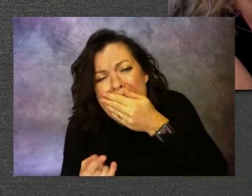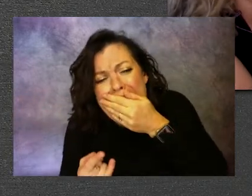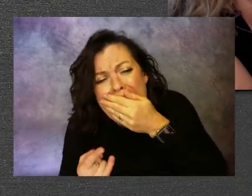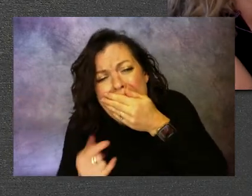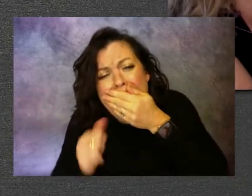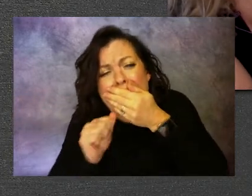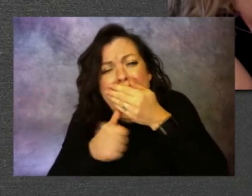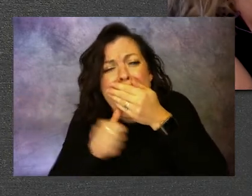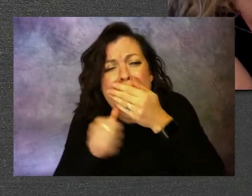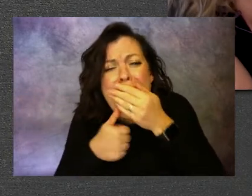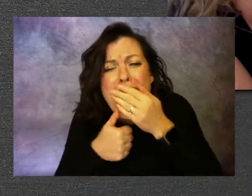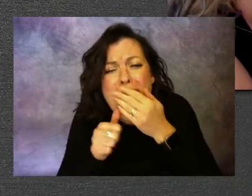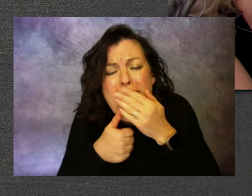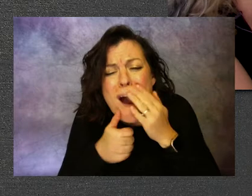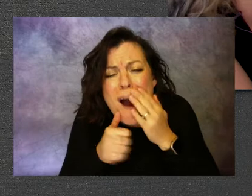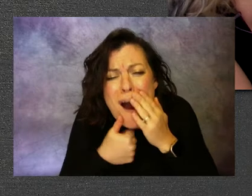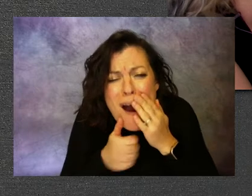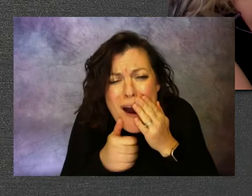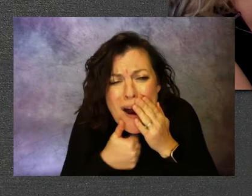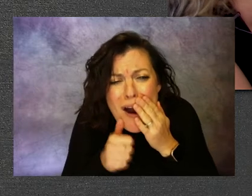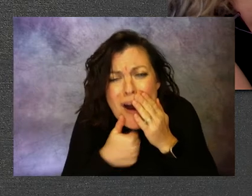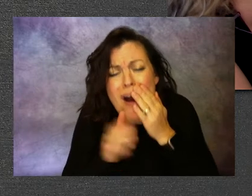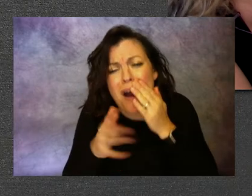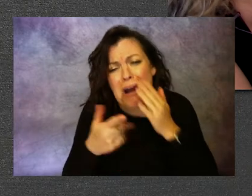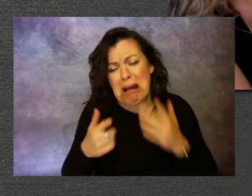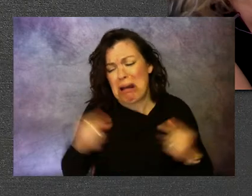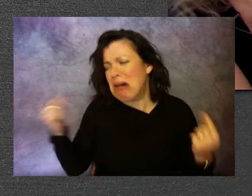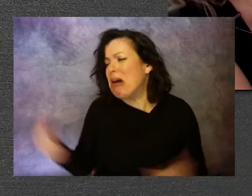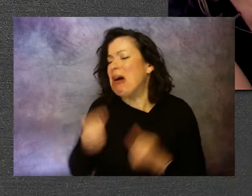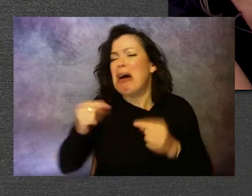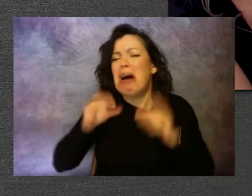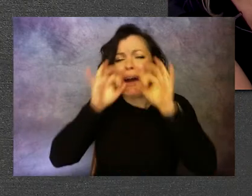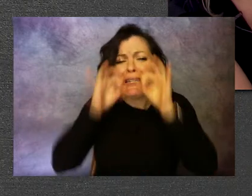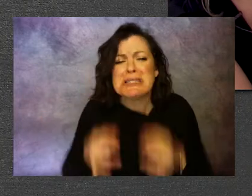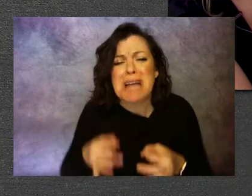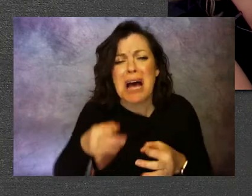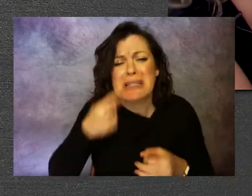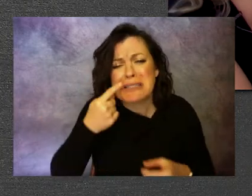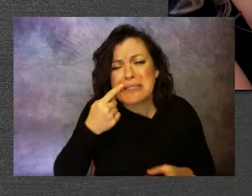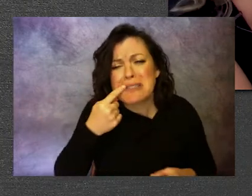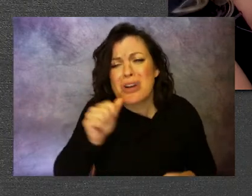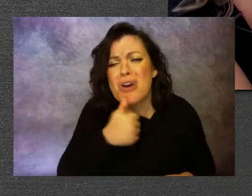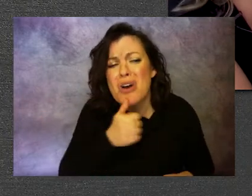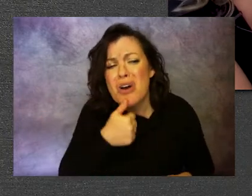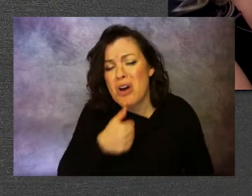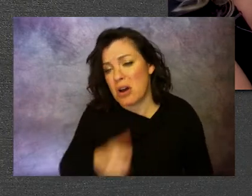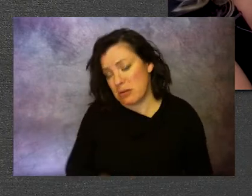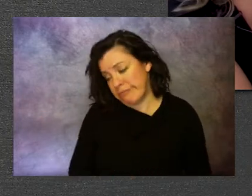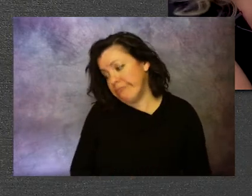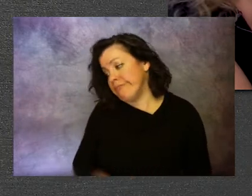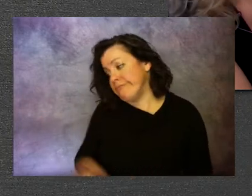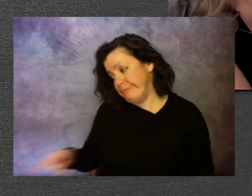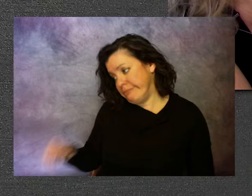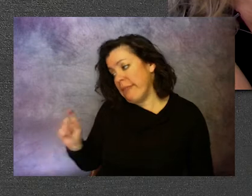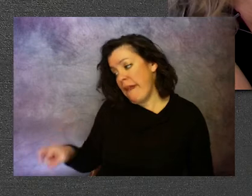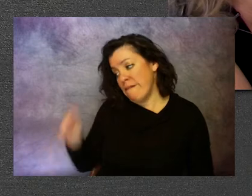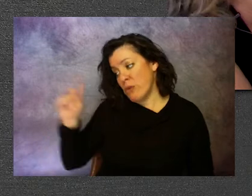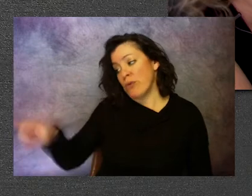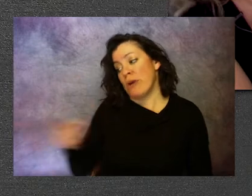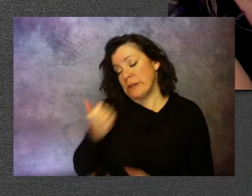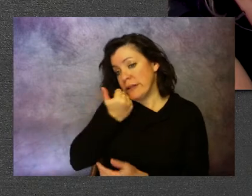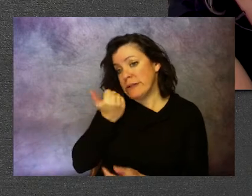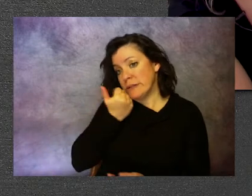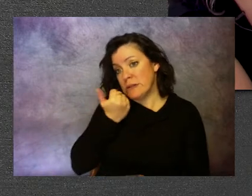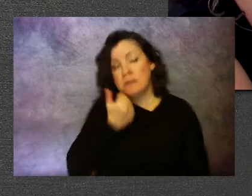"Ow!" cried Wilbur. "My tusk hurts." "You'll have to go to the dentist," Walter